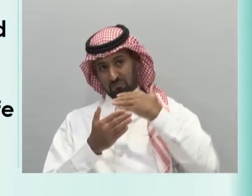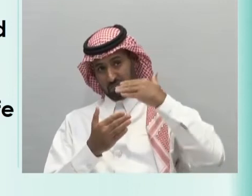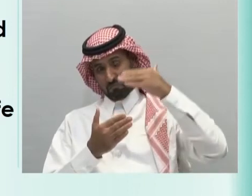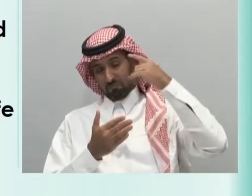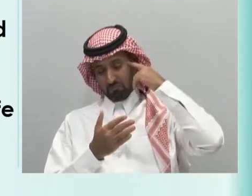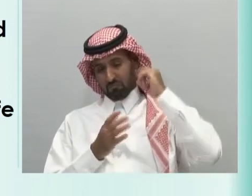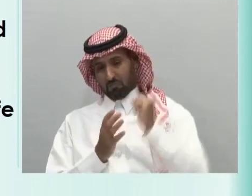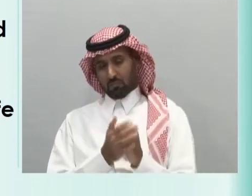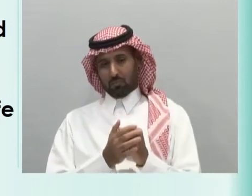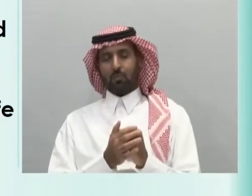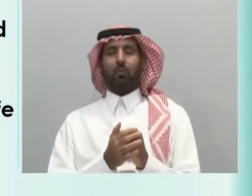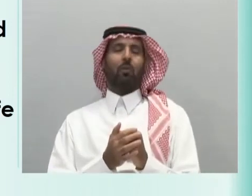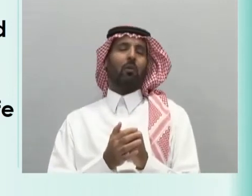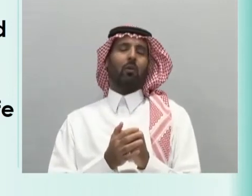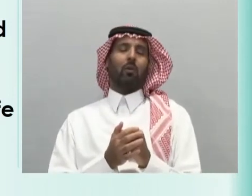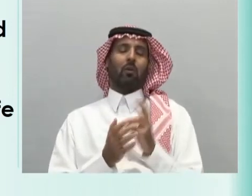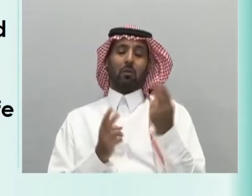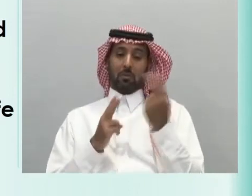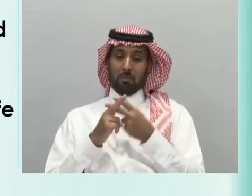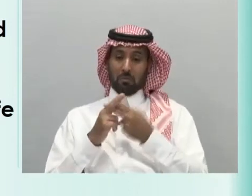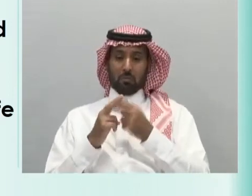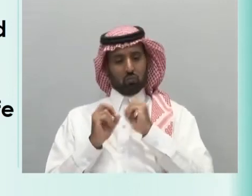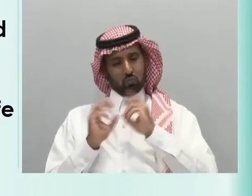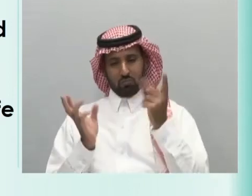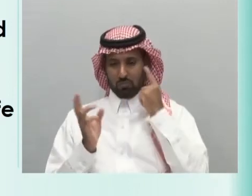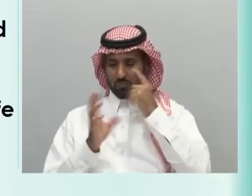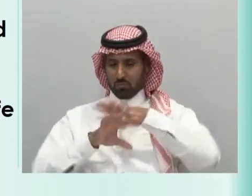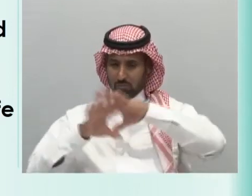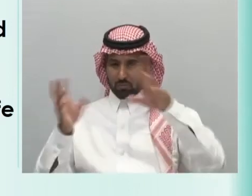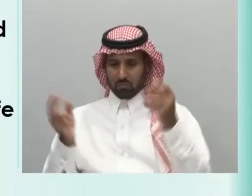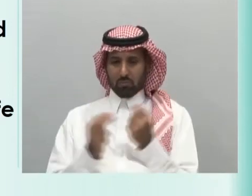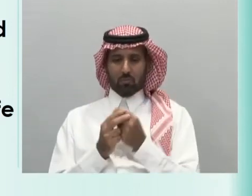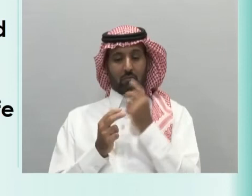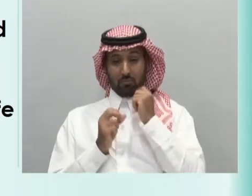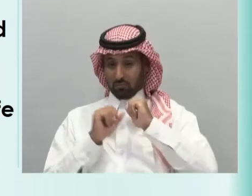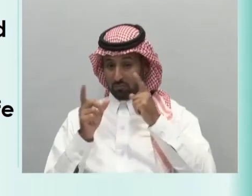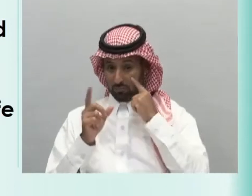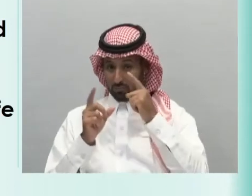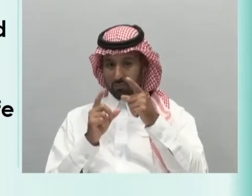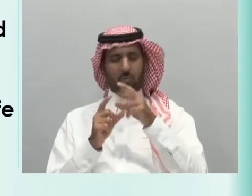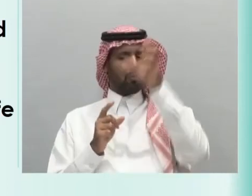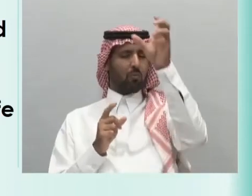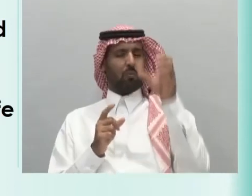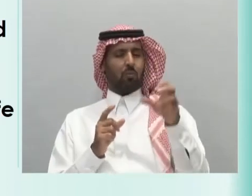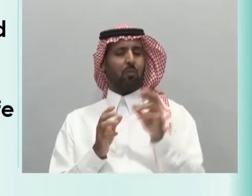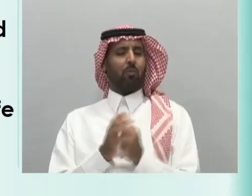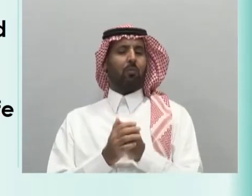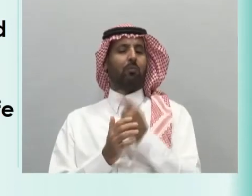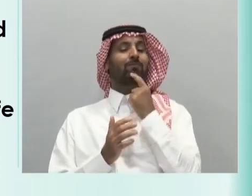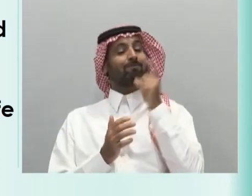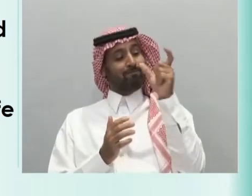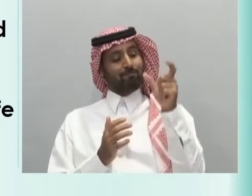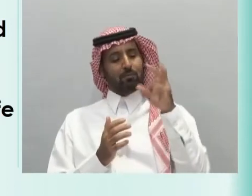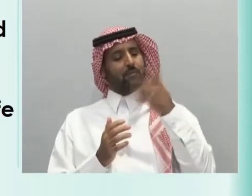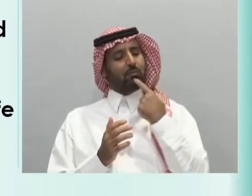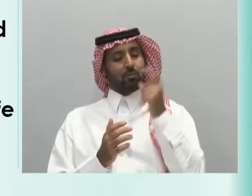large impersonal hotel. So here, it is very clear that the word, or the missing word here, is an adjective.